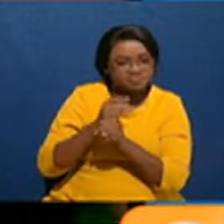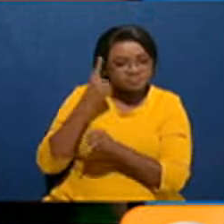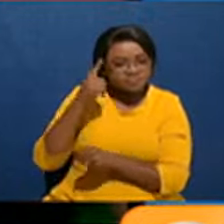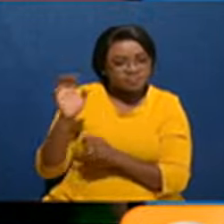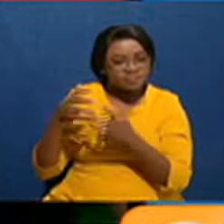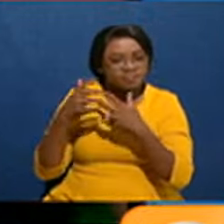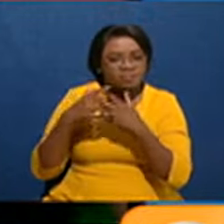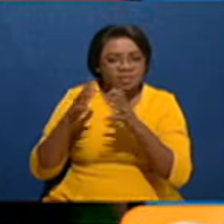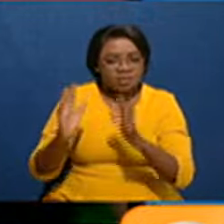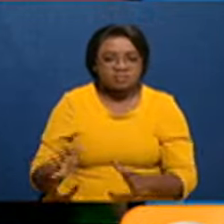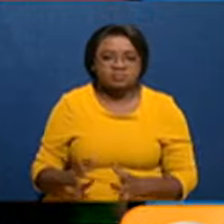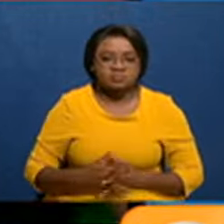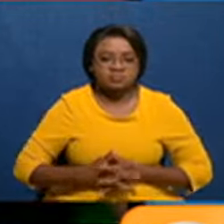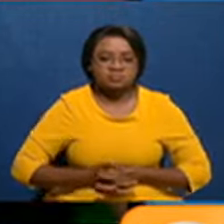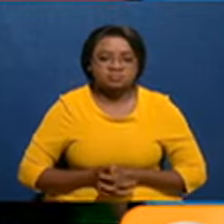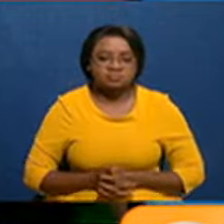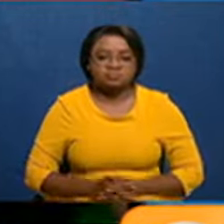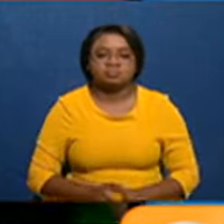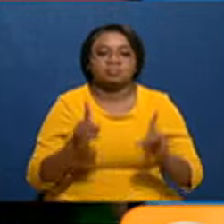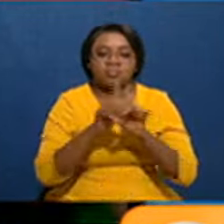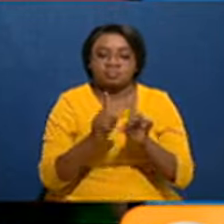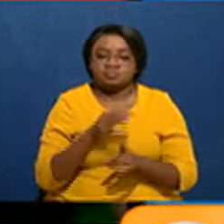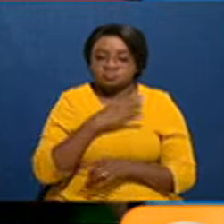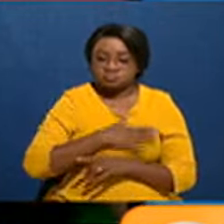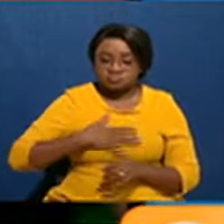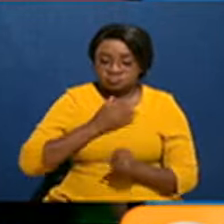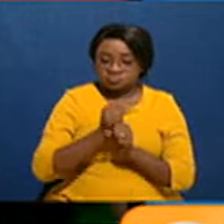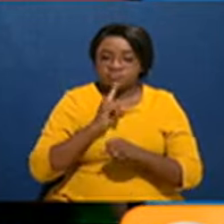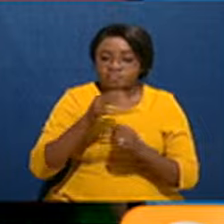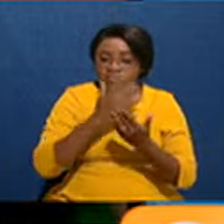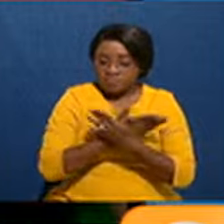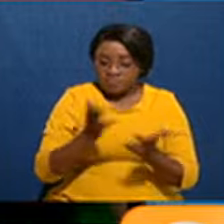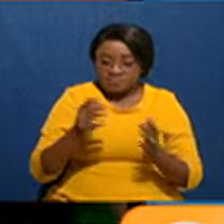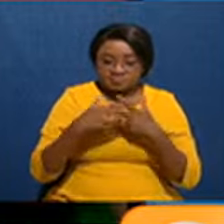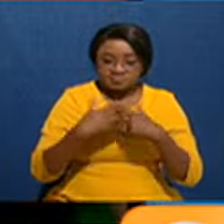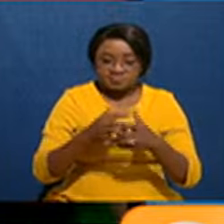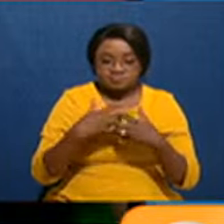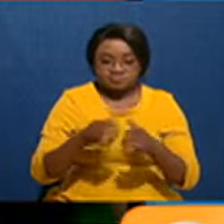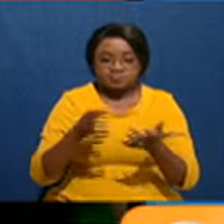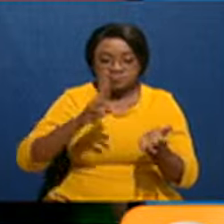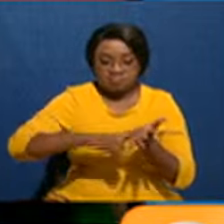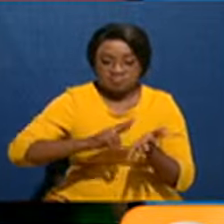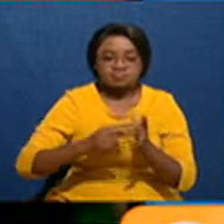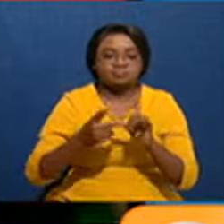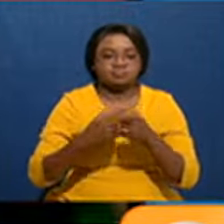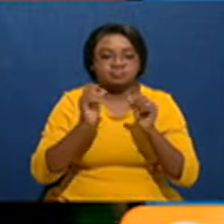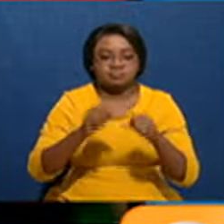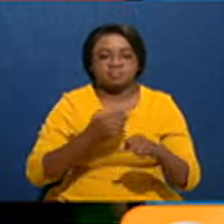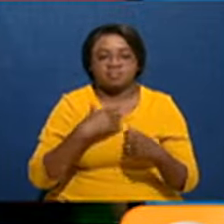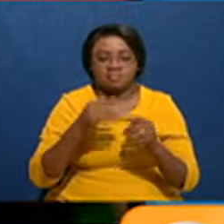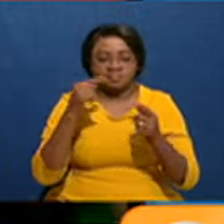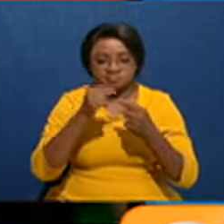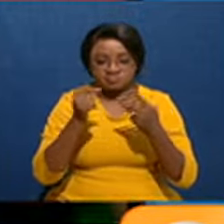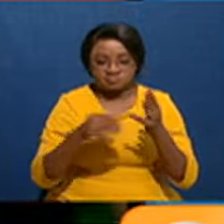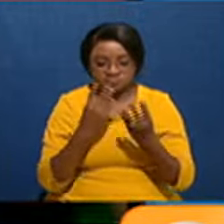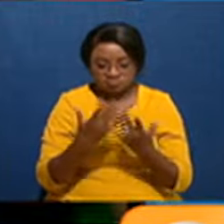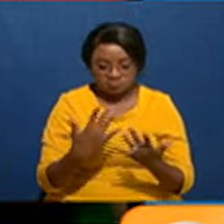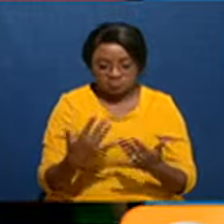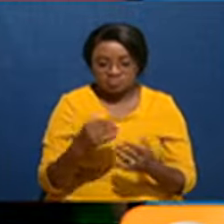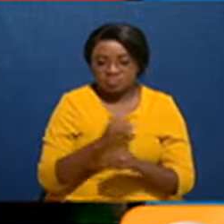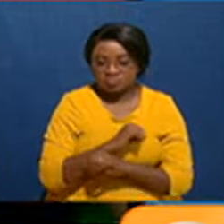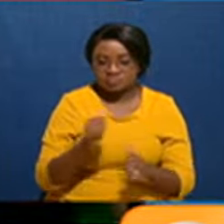has an engineer to be actively involved in the running of that construction company. Yes. Mm-hmm. And yes, when you do that now, yeah. of course,